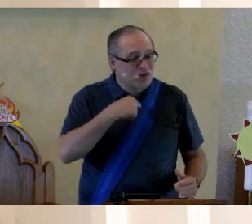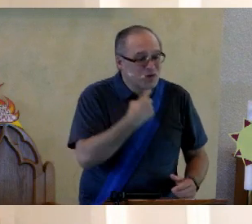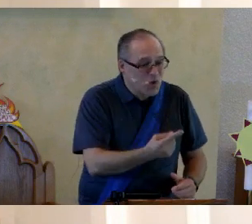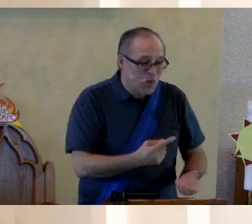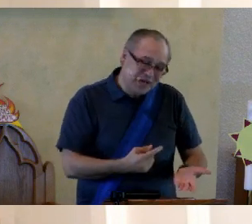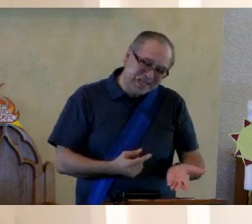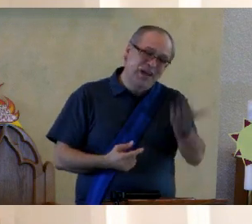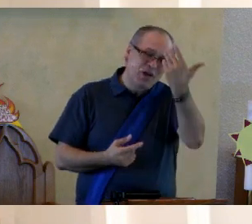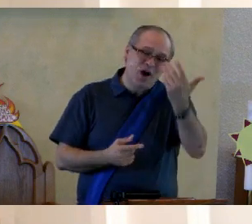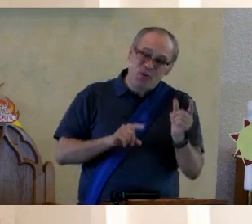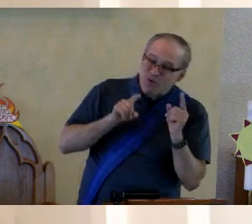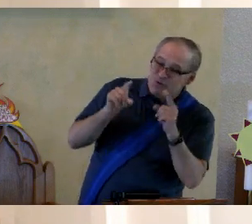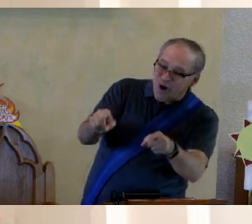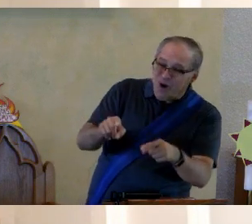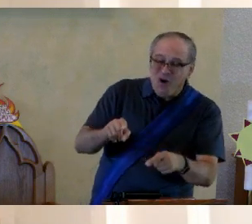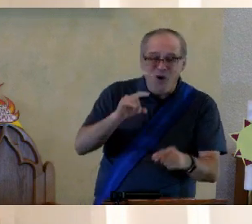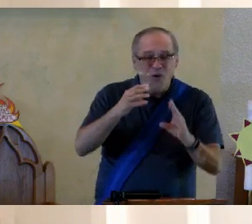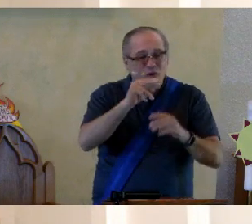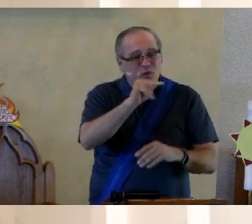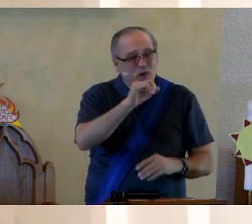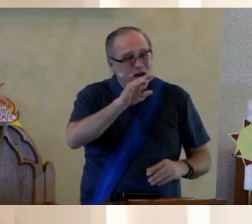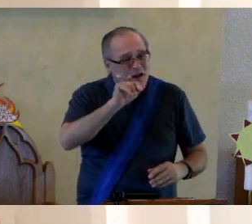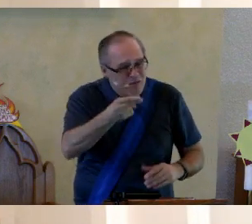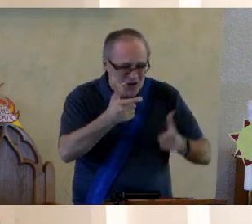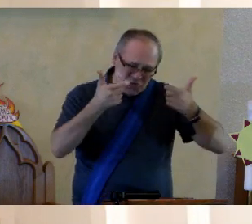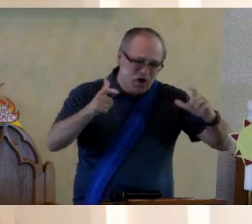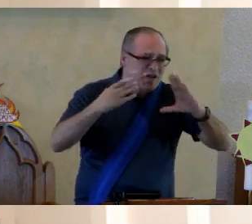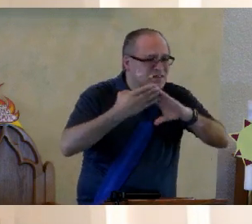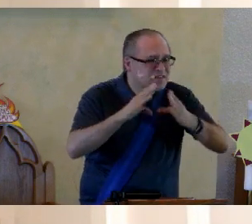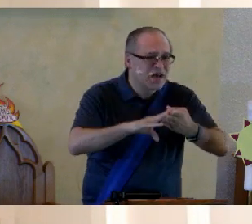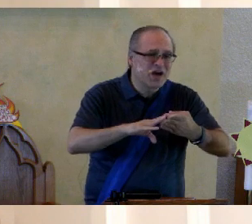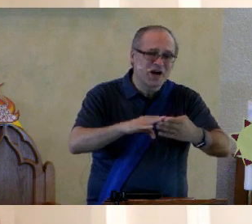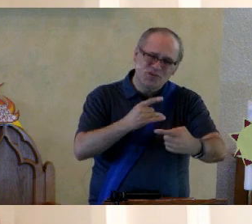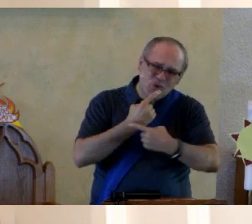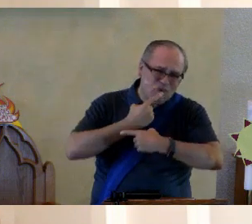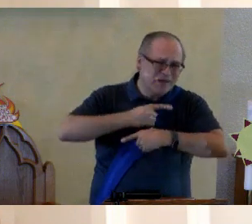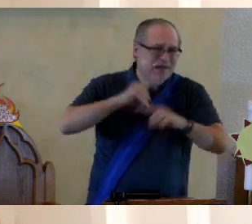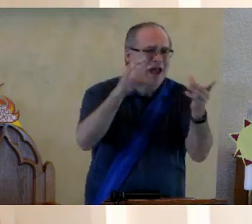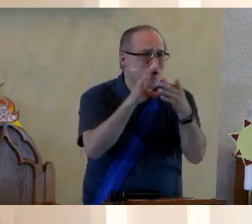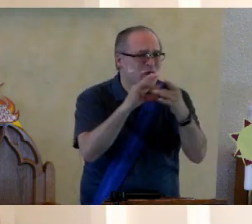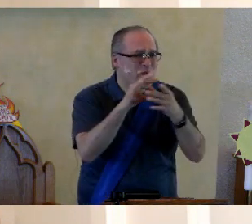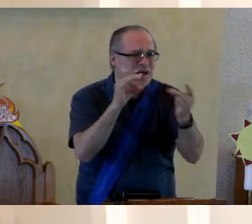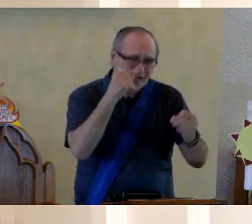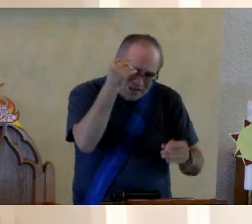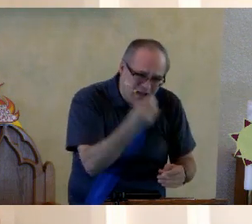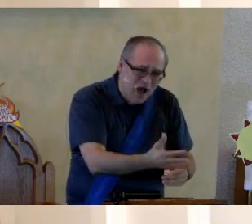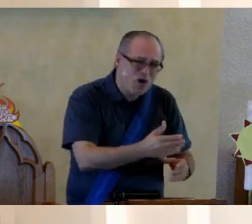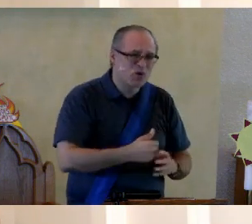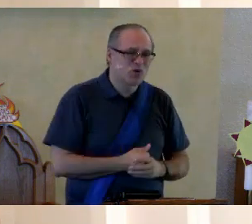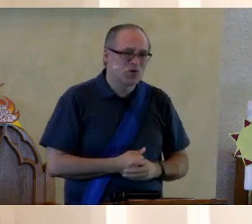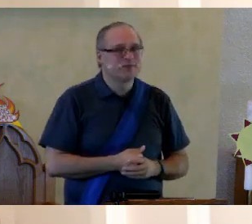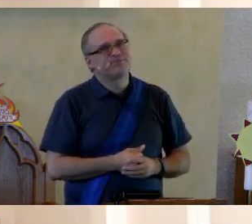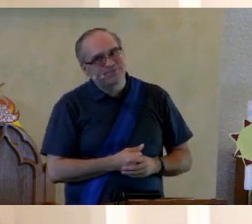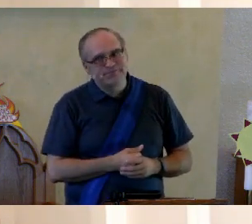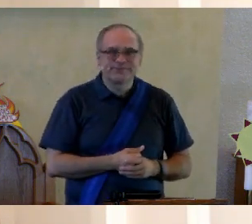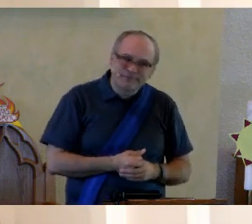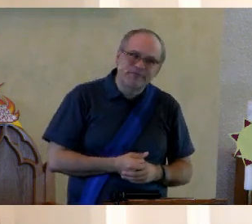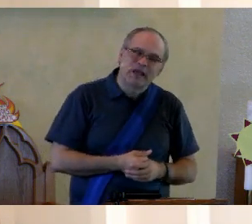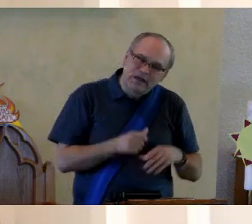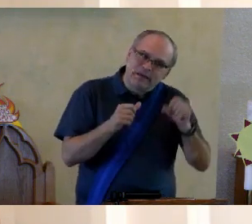to Nineveh, that great city, and proclaim the message that I tell you." Now, to his credit, Jonah did get